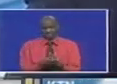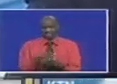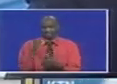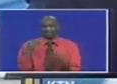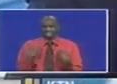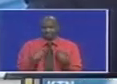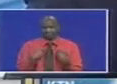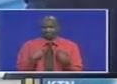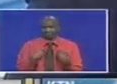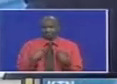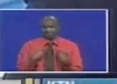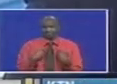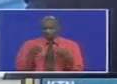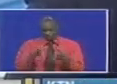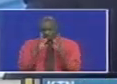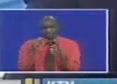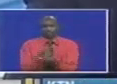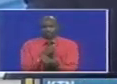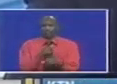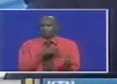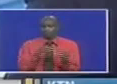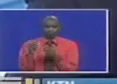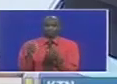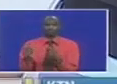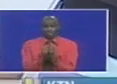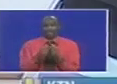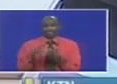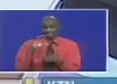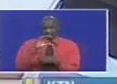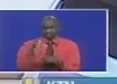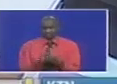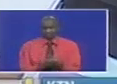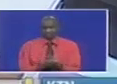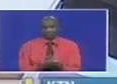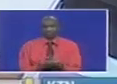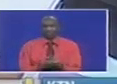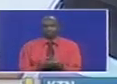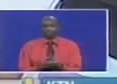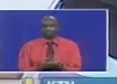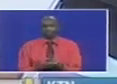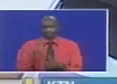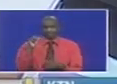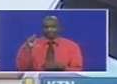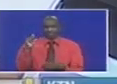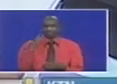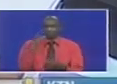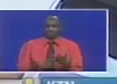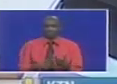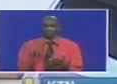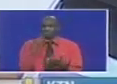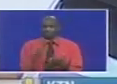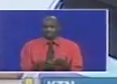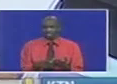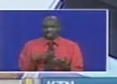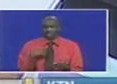they are reversible, and we move forward as a country. We shall talk about that more in detail later. Mr. Wasuna, you've talked about